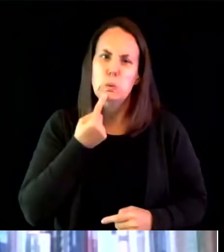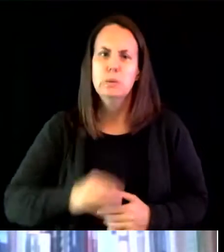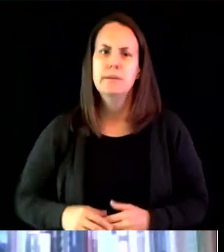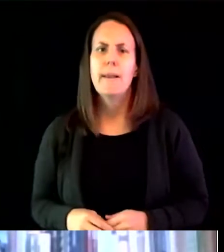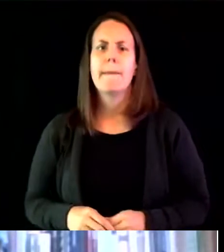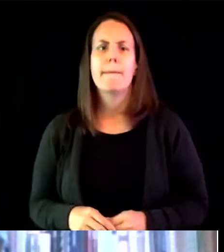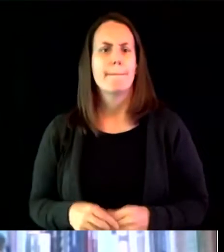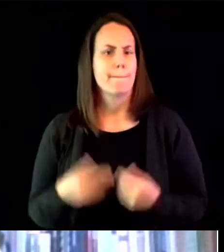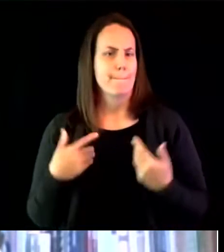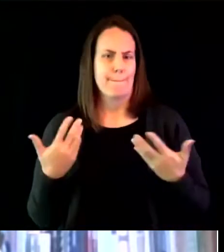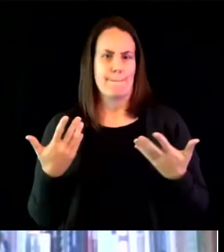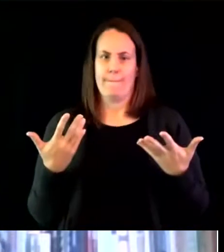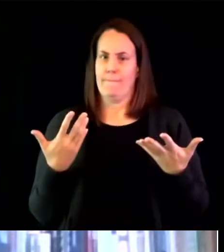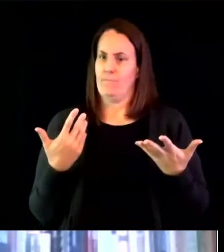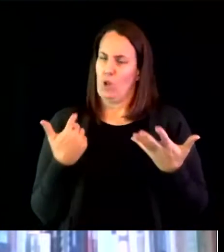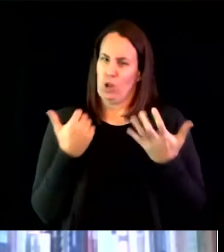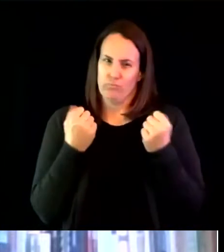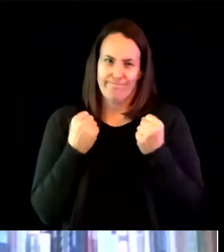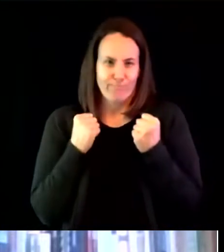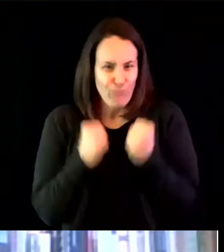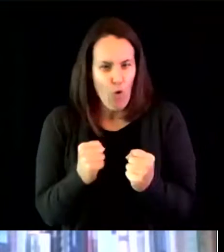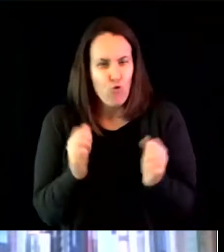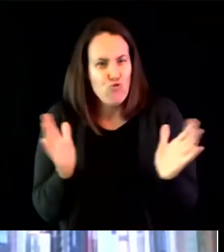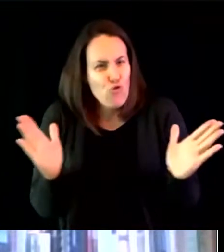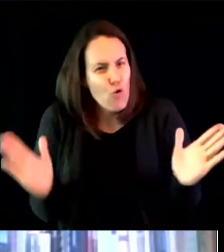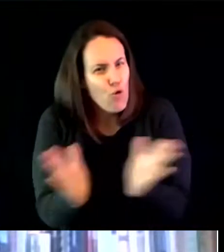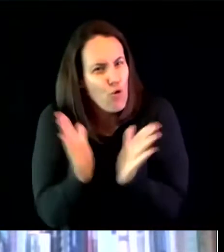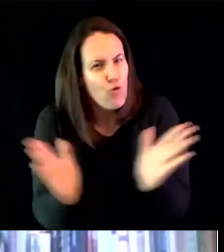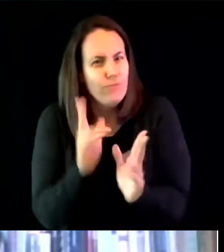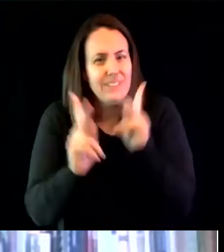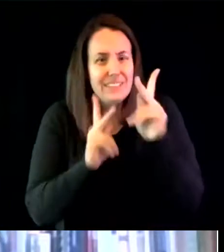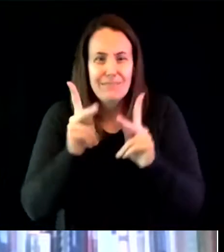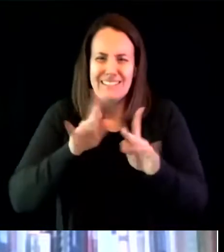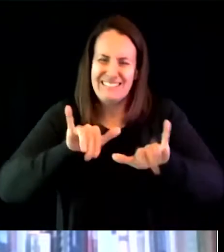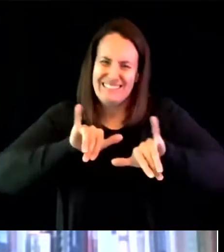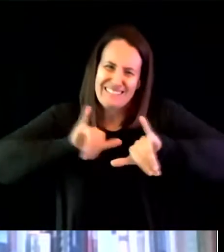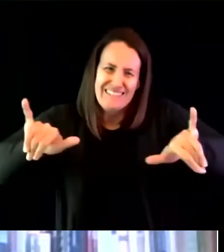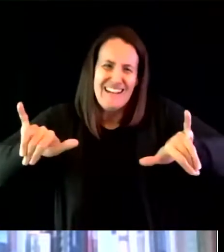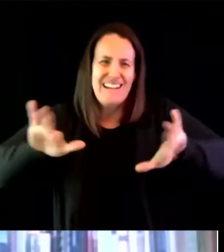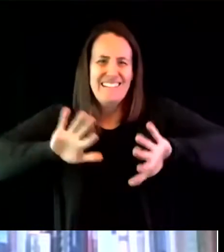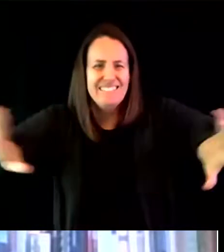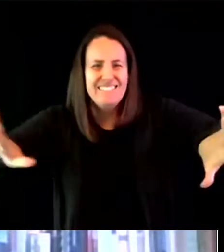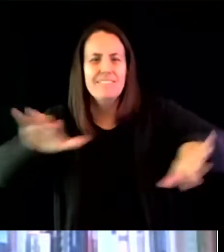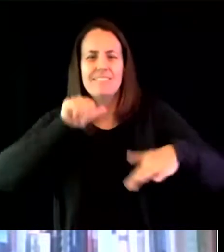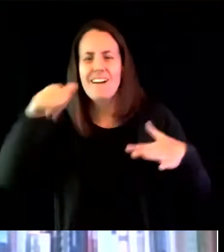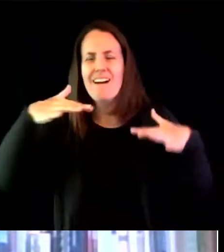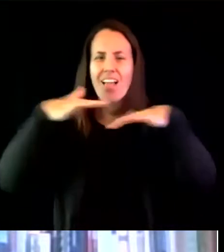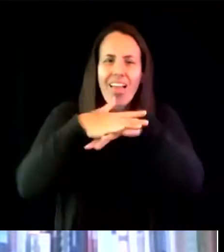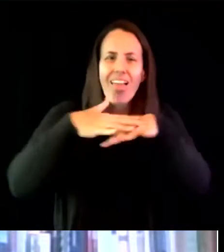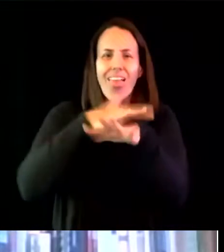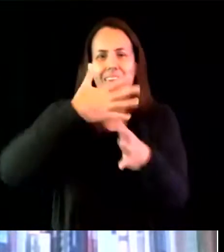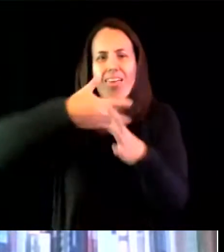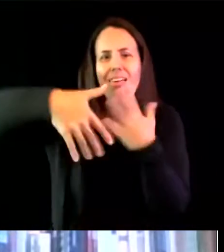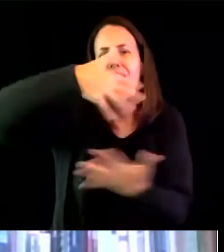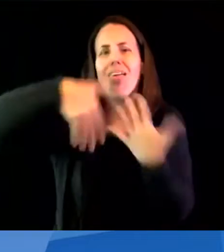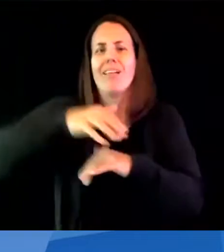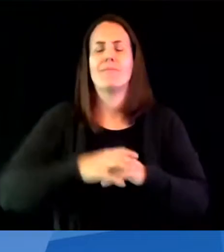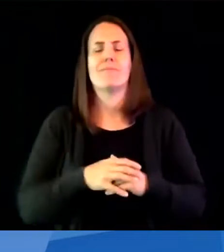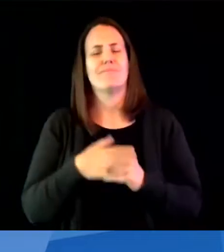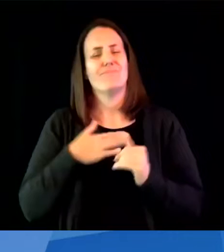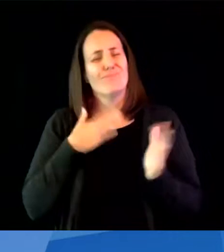avoid any type of mass gathering, wear your mask, stay 6 feet apart, and stay home if you are ill.